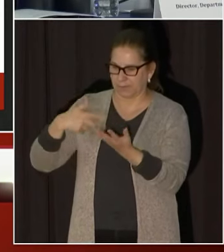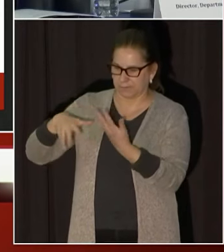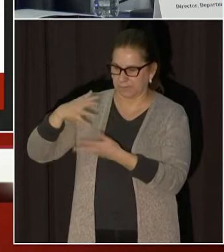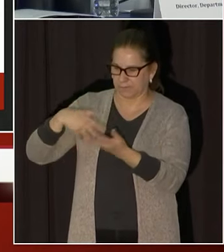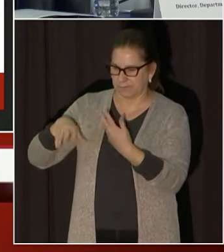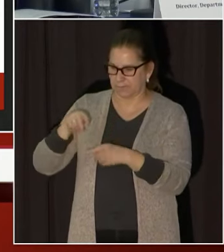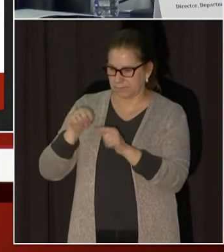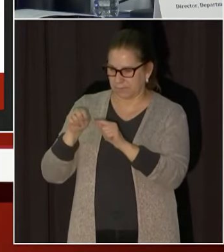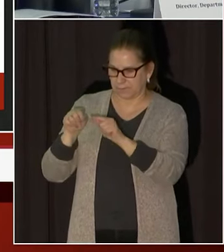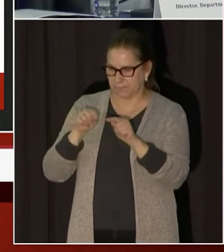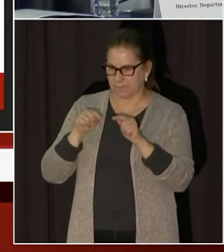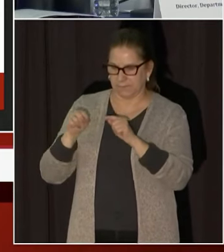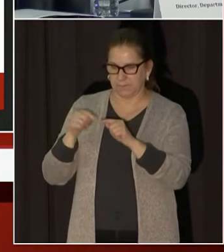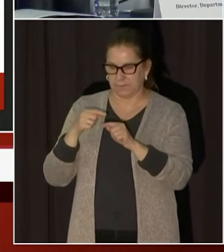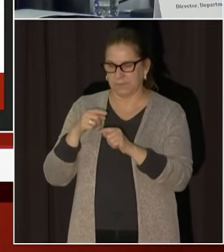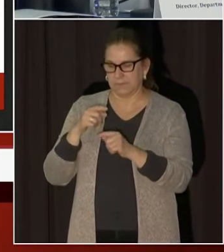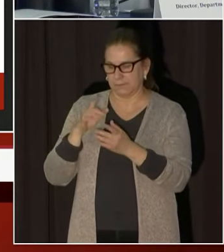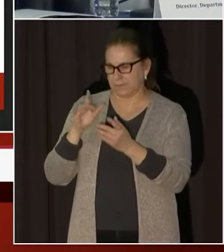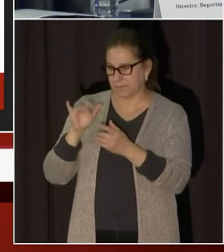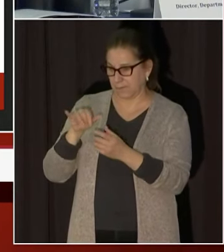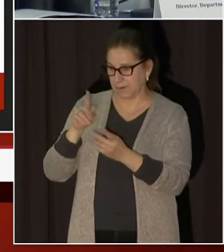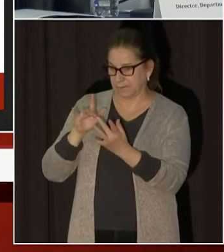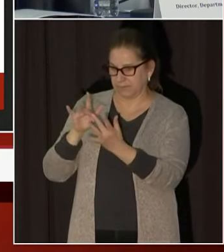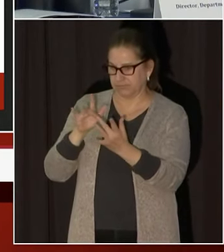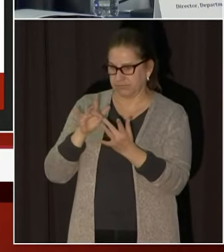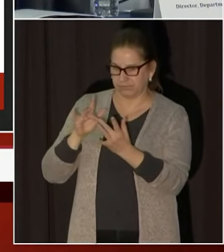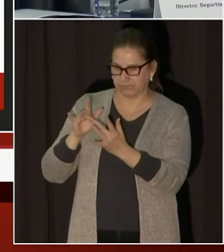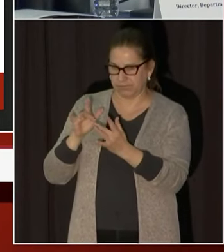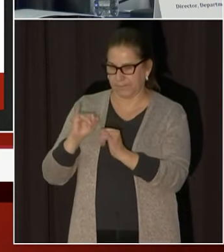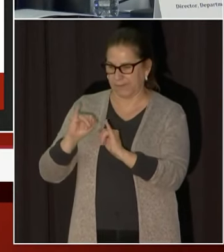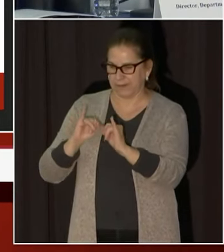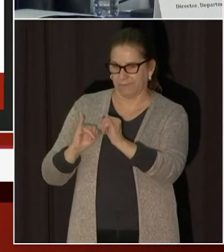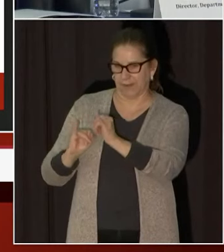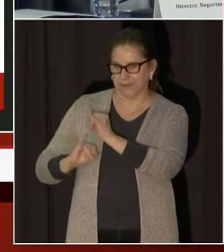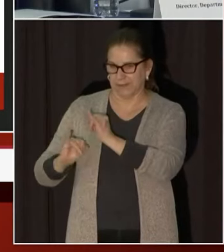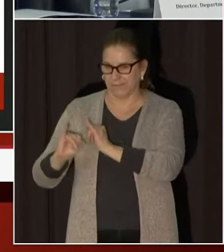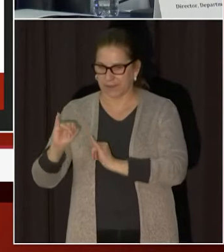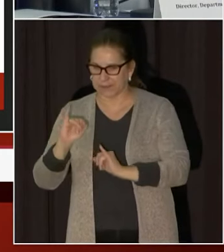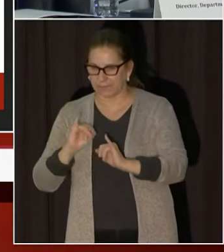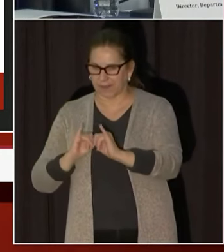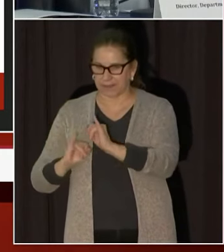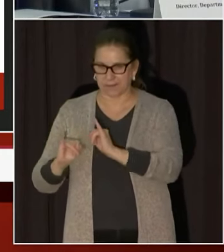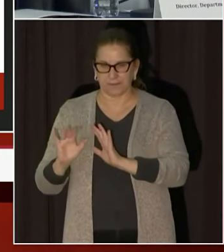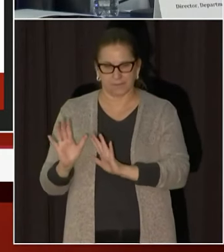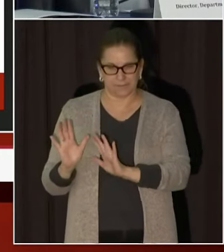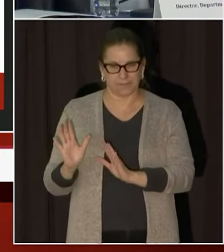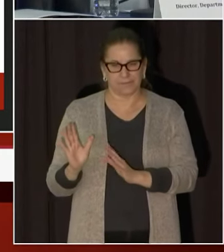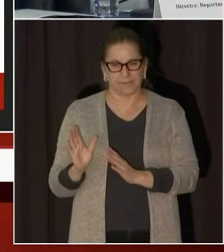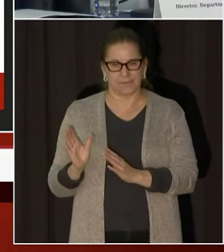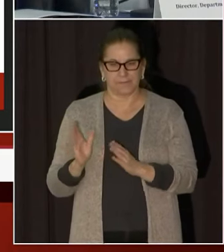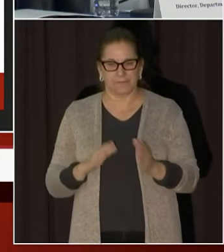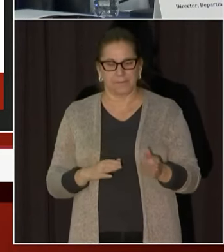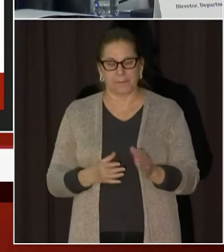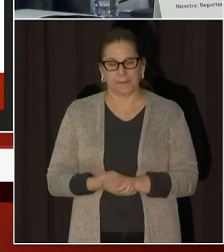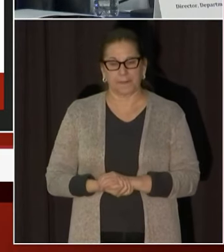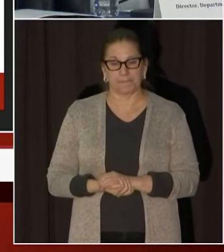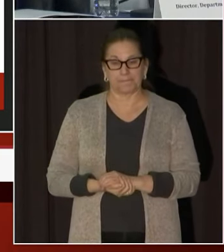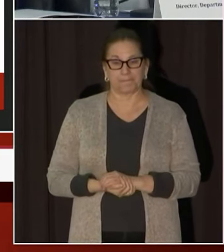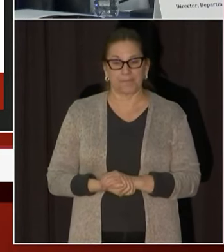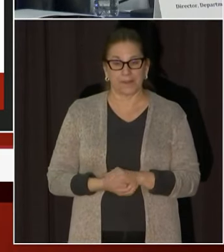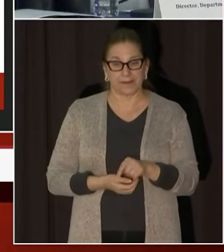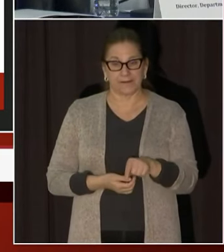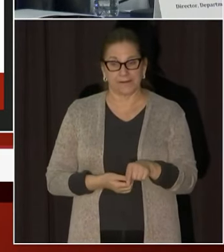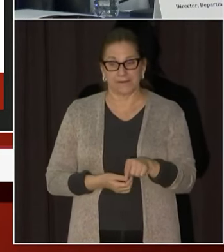becomes positive. The disparities that we are seeing here is nearly half of the cases of our infants who are positive are occurring